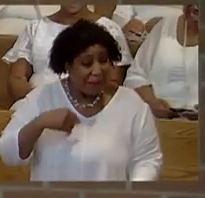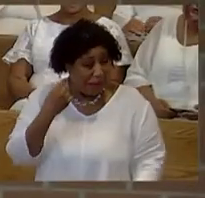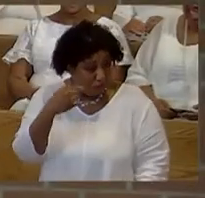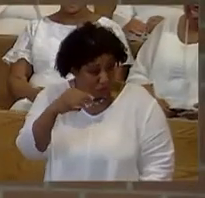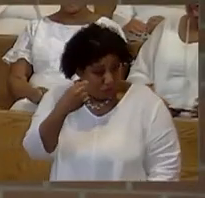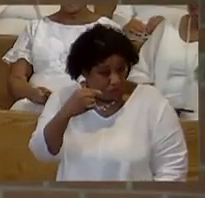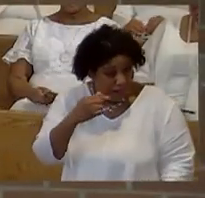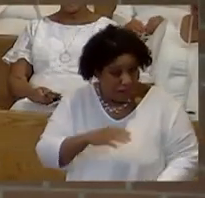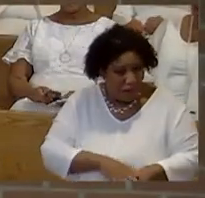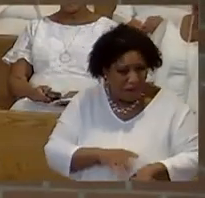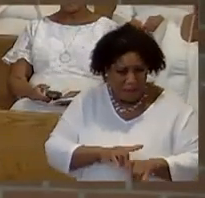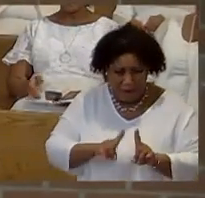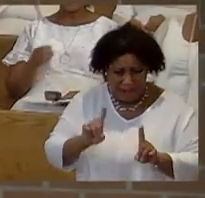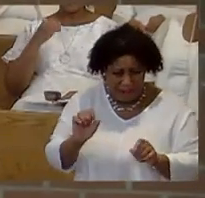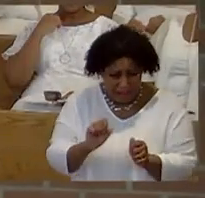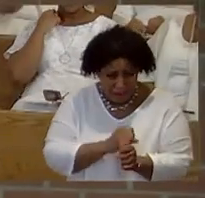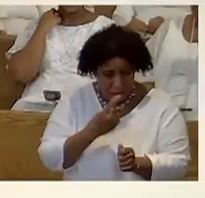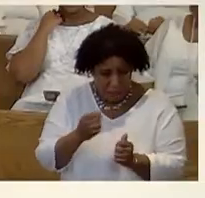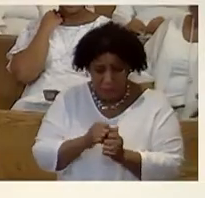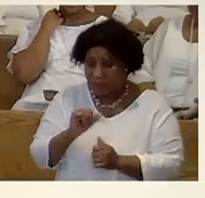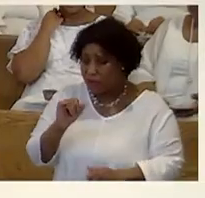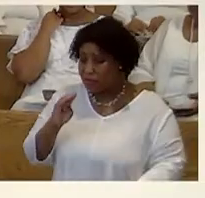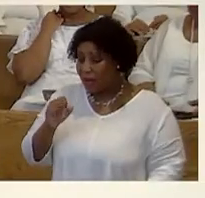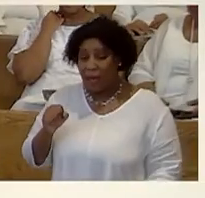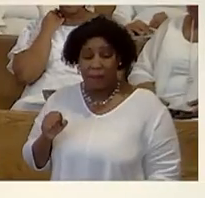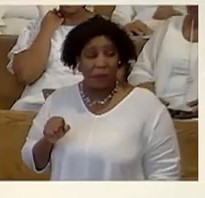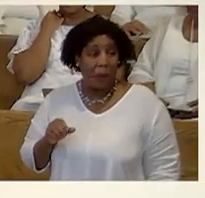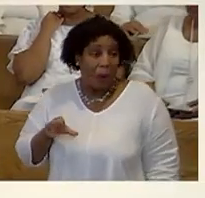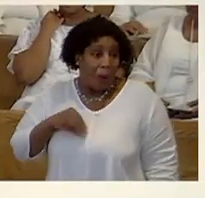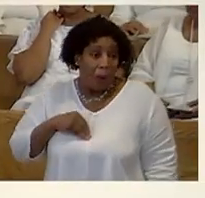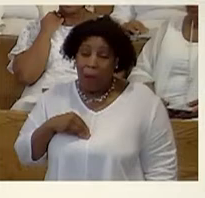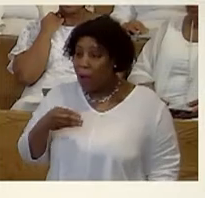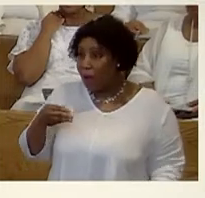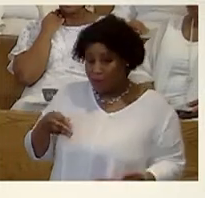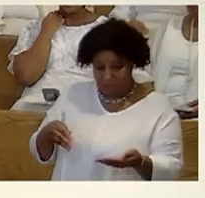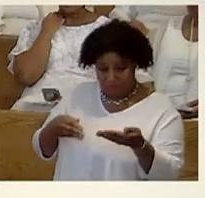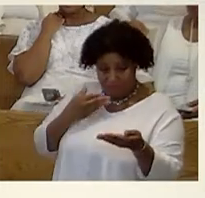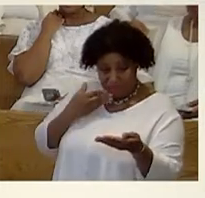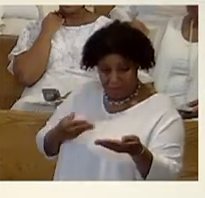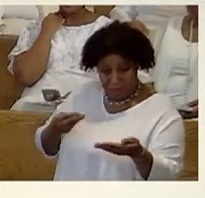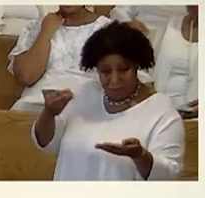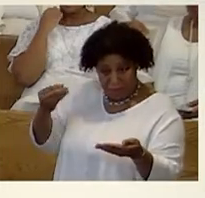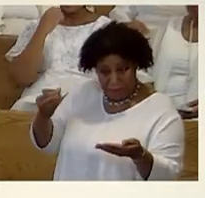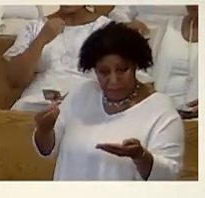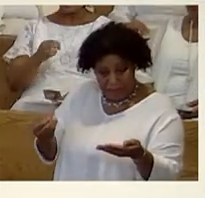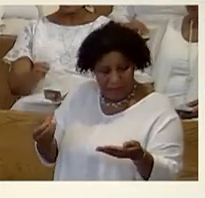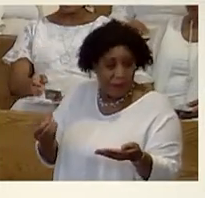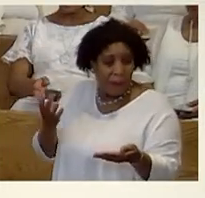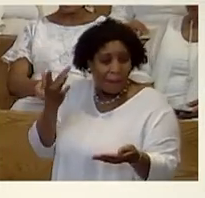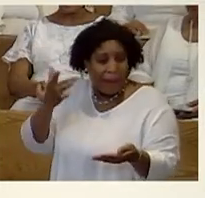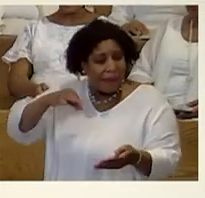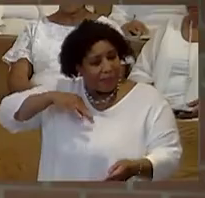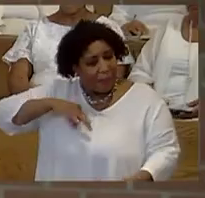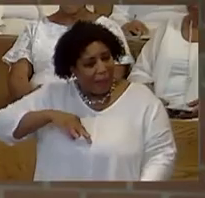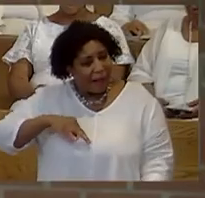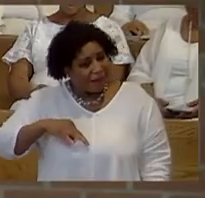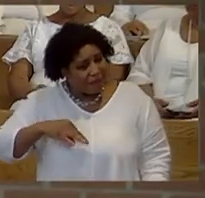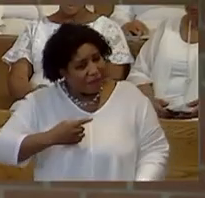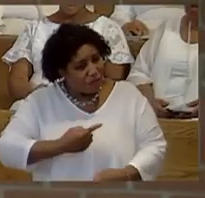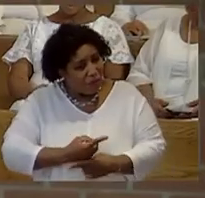everybody that have jobs, you don't just take the job because of the pay. You like to take a job because of the benefits,